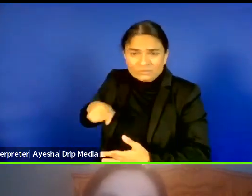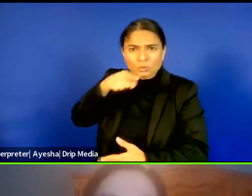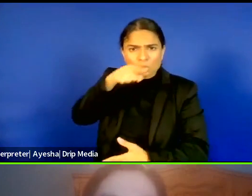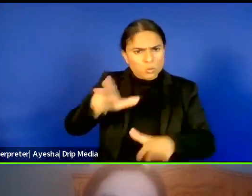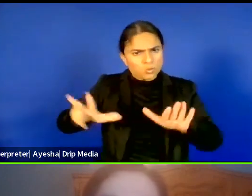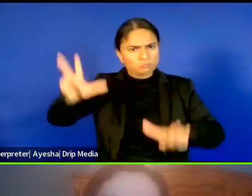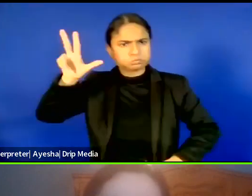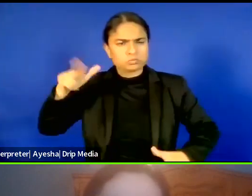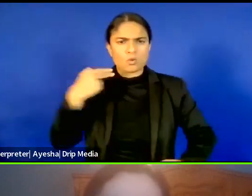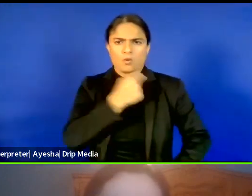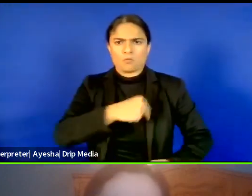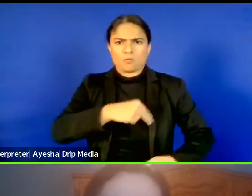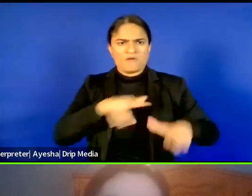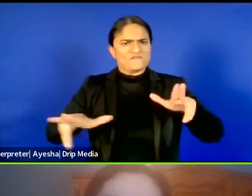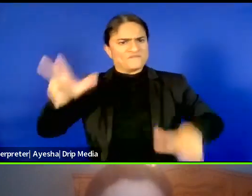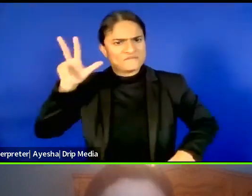felt